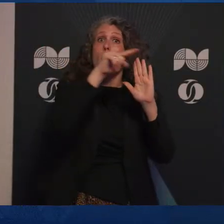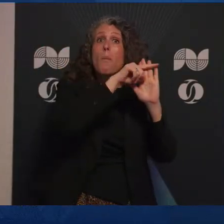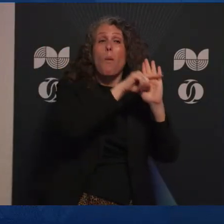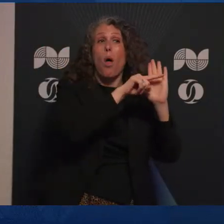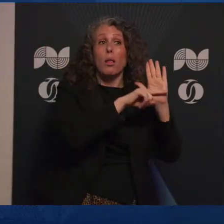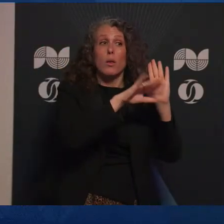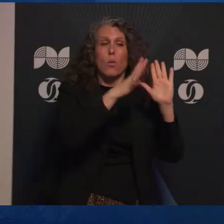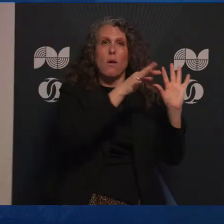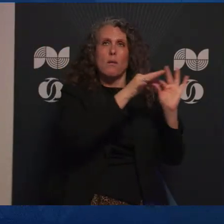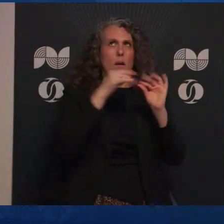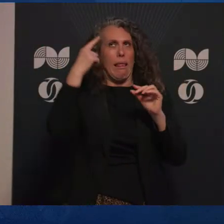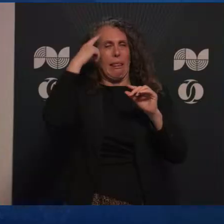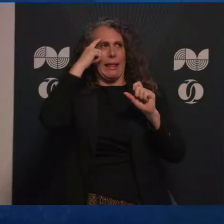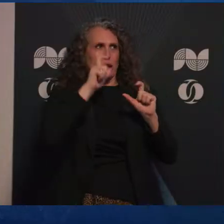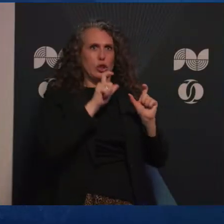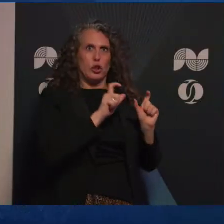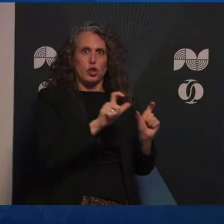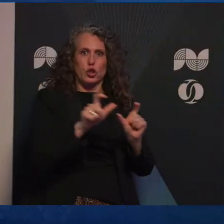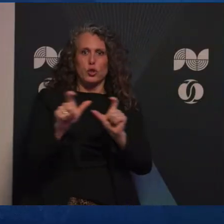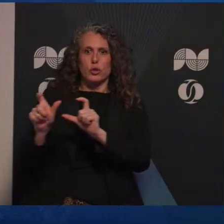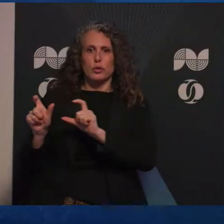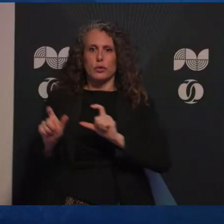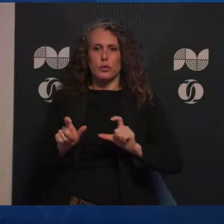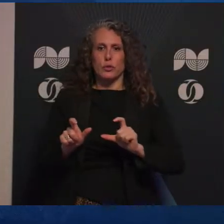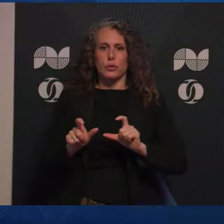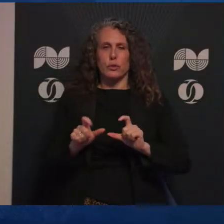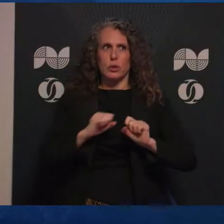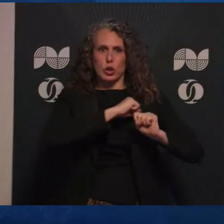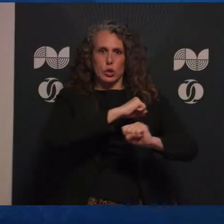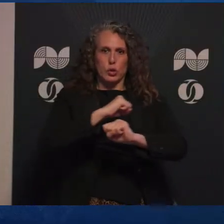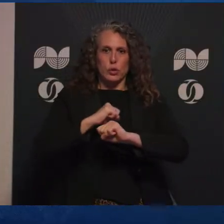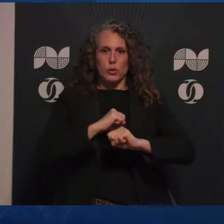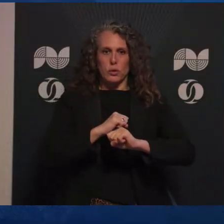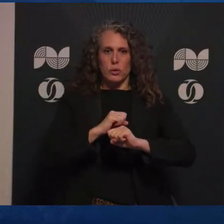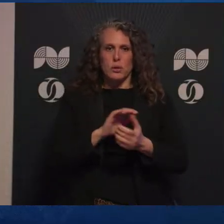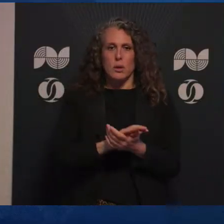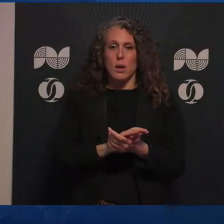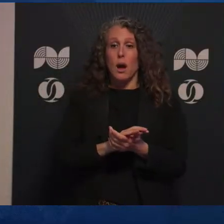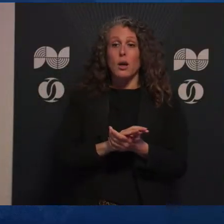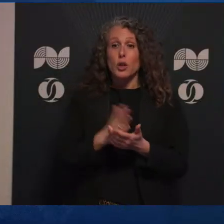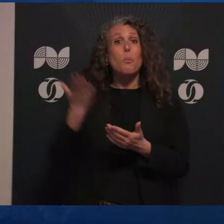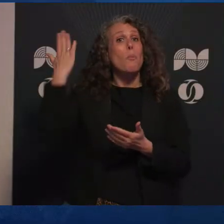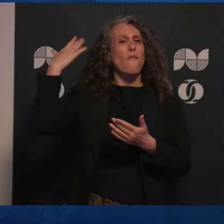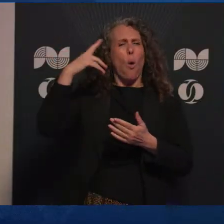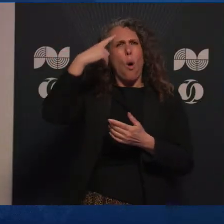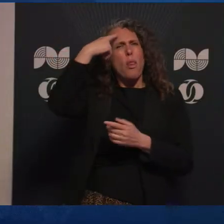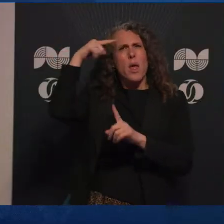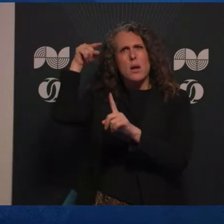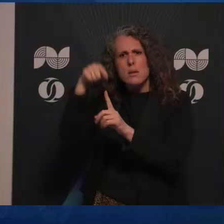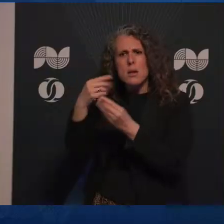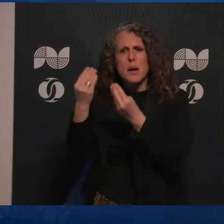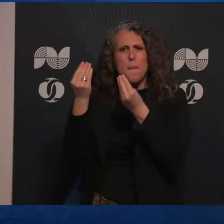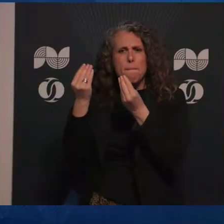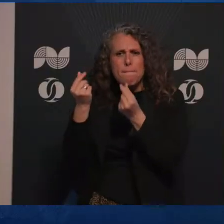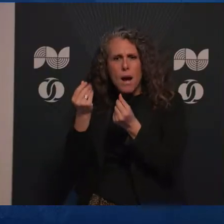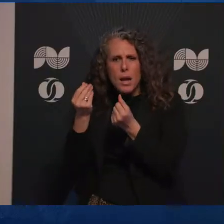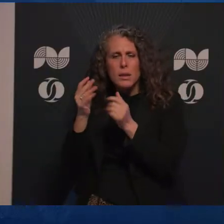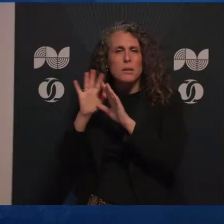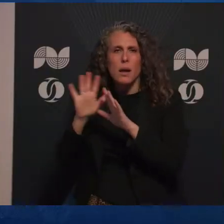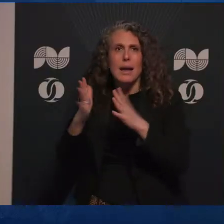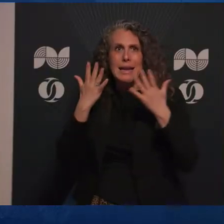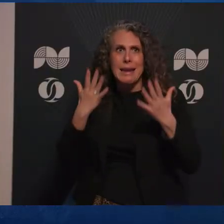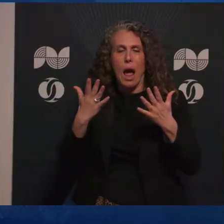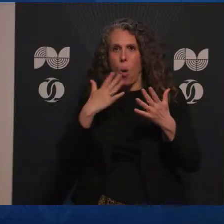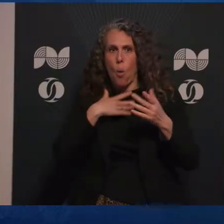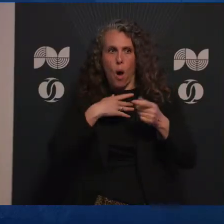security considerations. So it's moving away from the economic rationale where we want to address coordination failures,